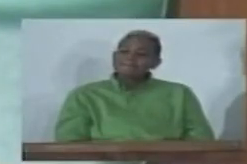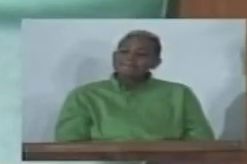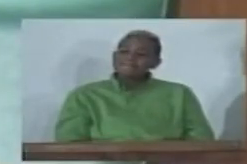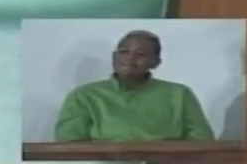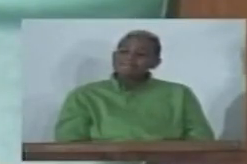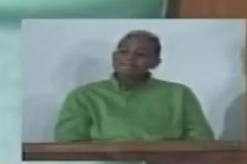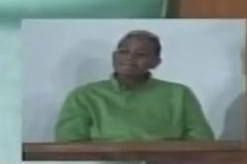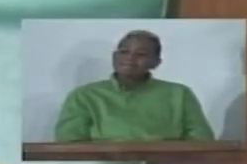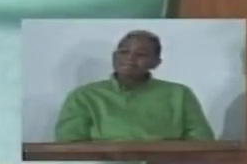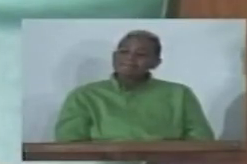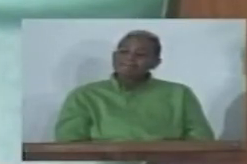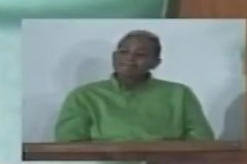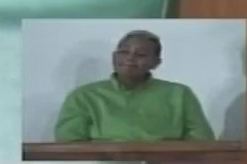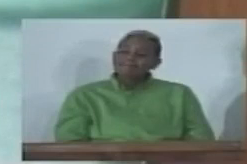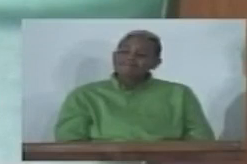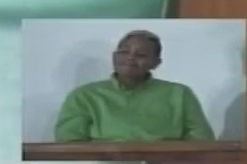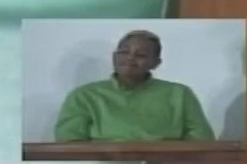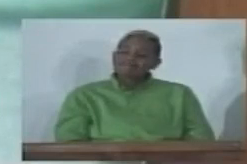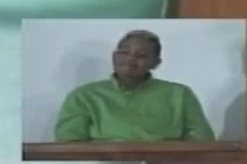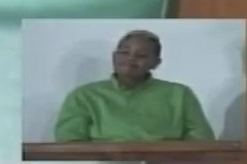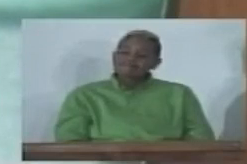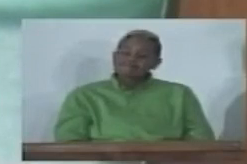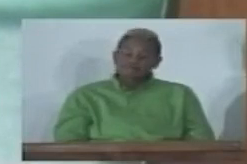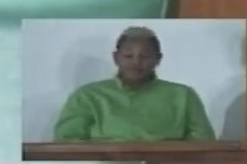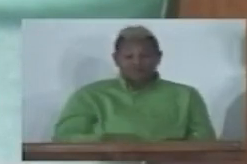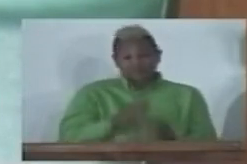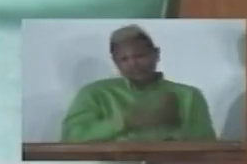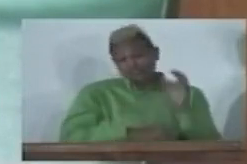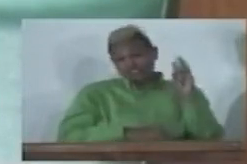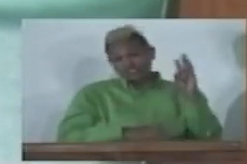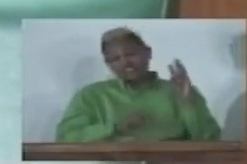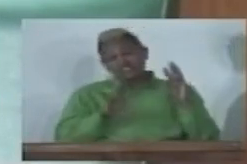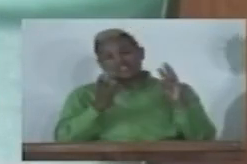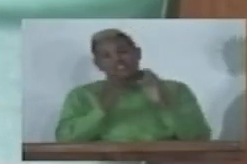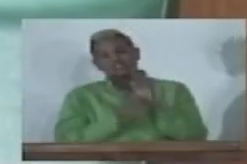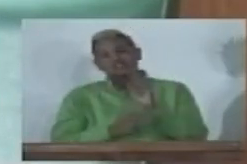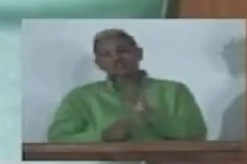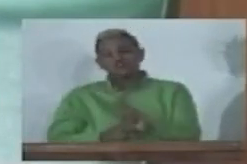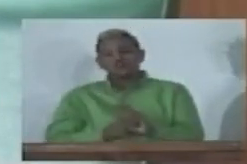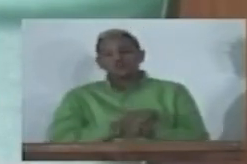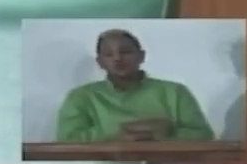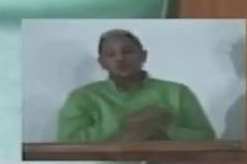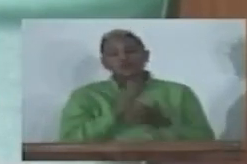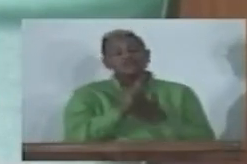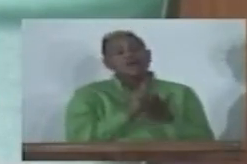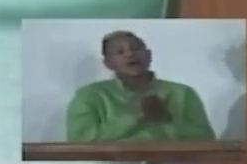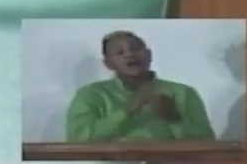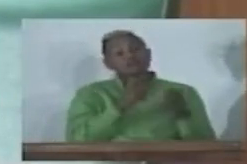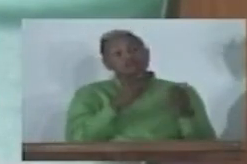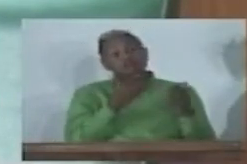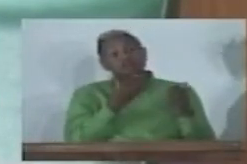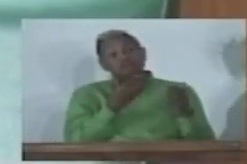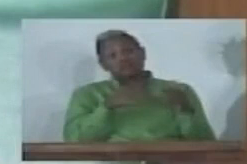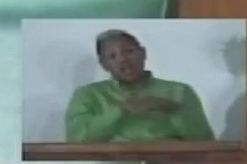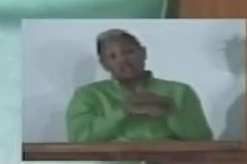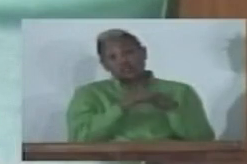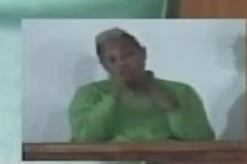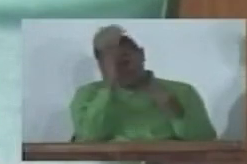Whereas it is provided by Section 6, Subsection 2 of the Access to Information